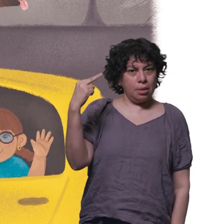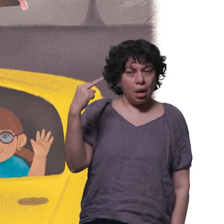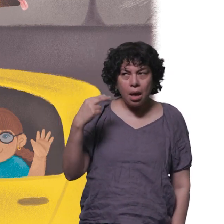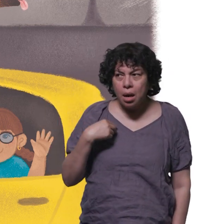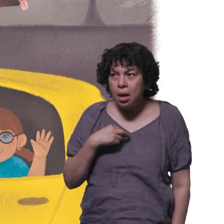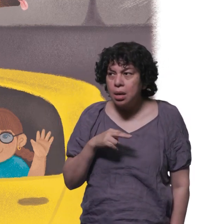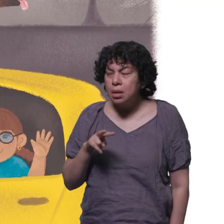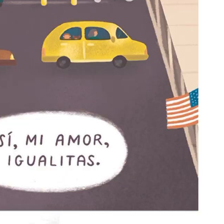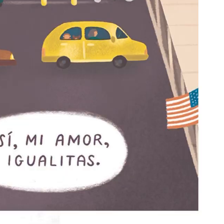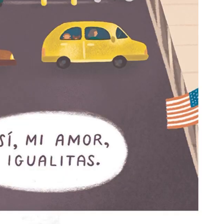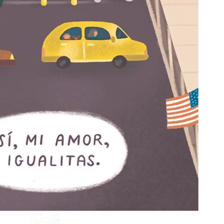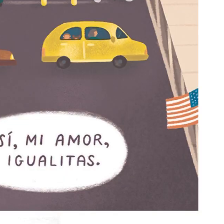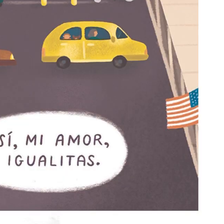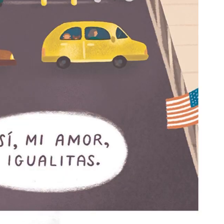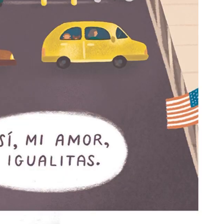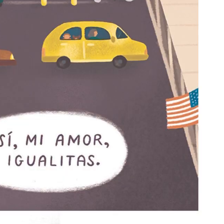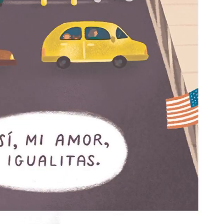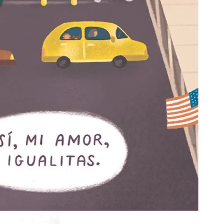right at me.